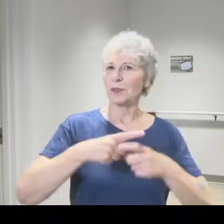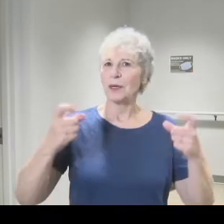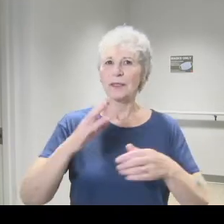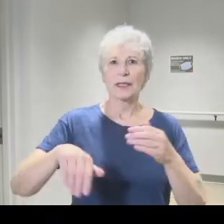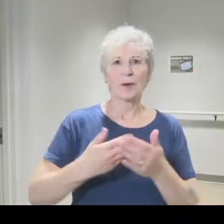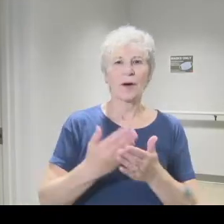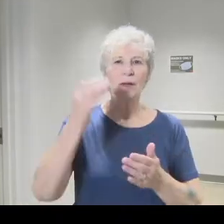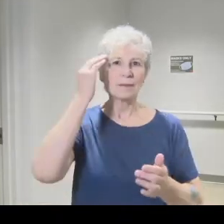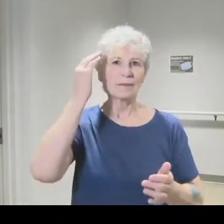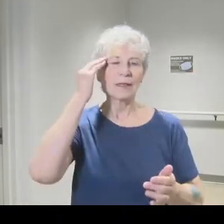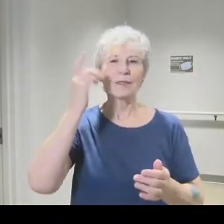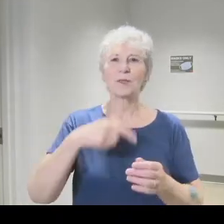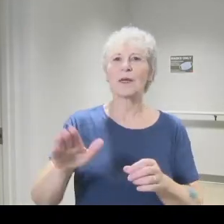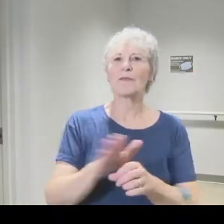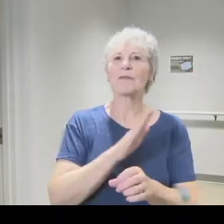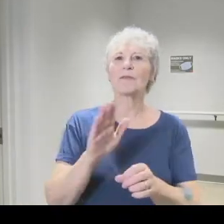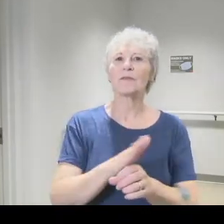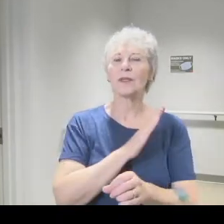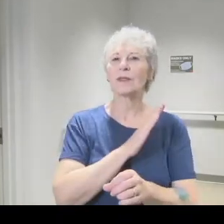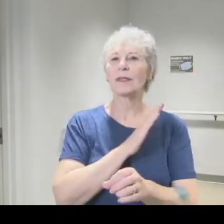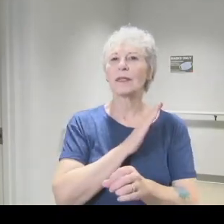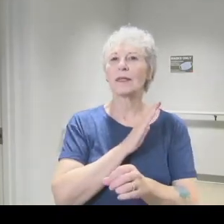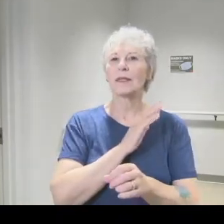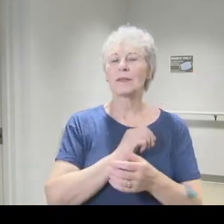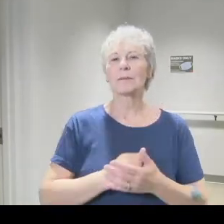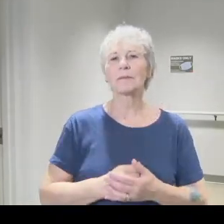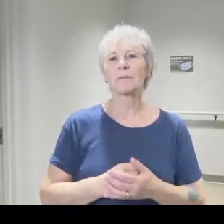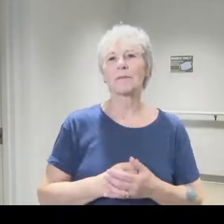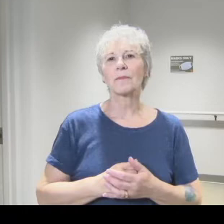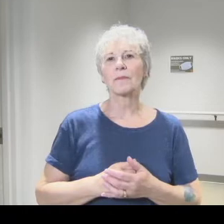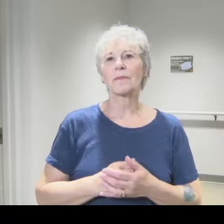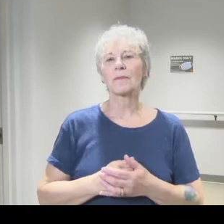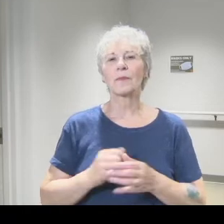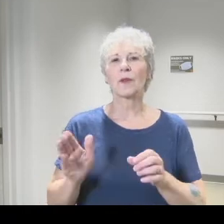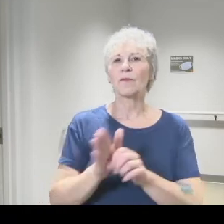may be filled with the fullness of God.